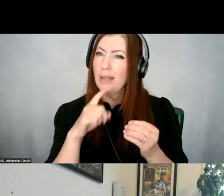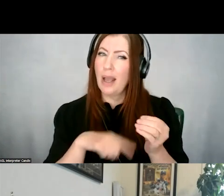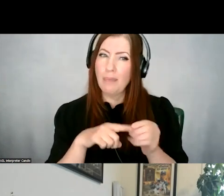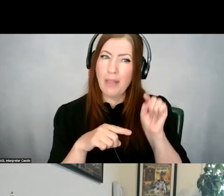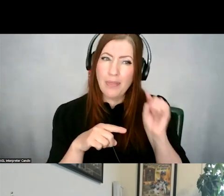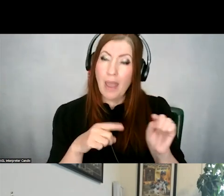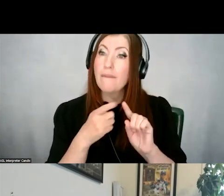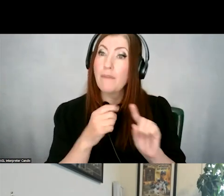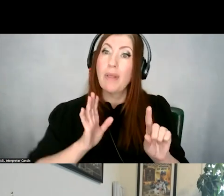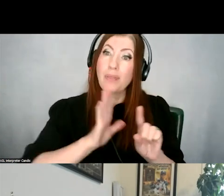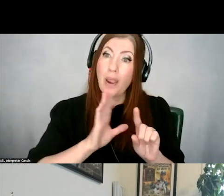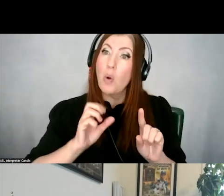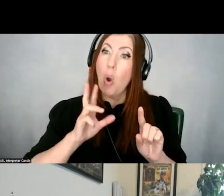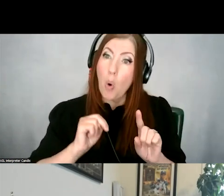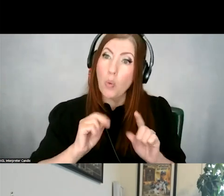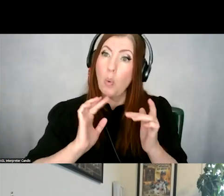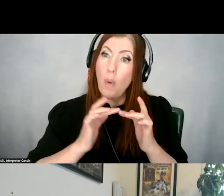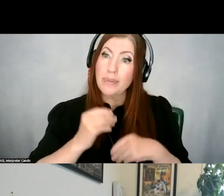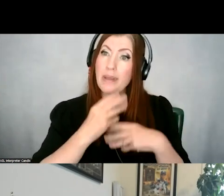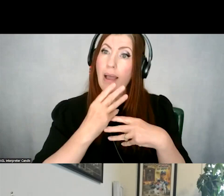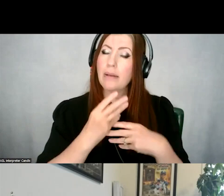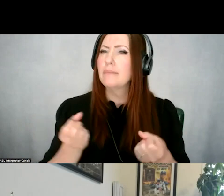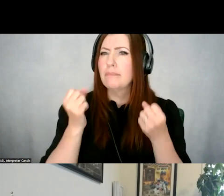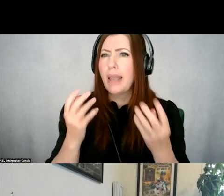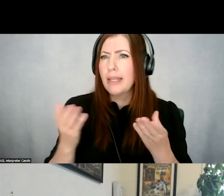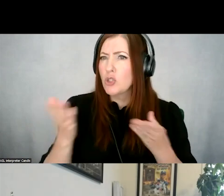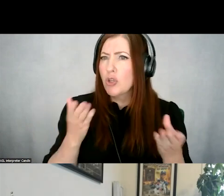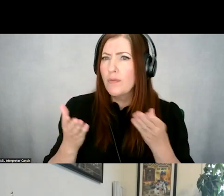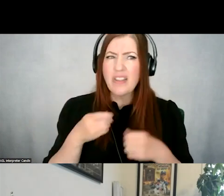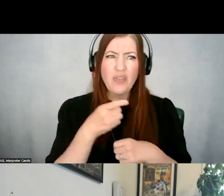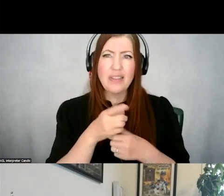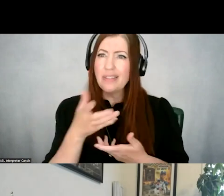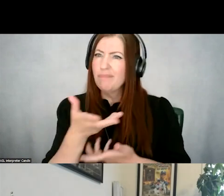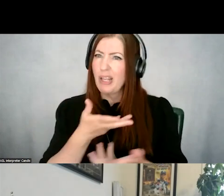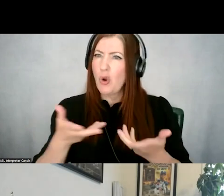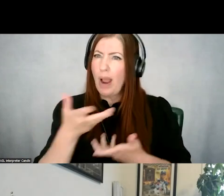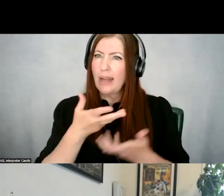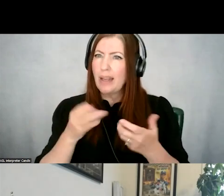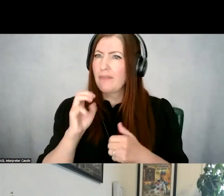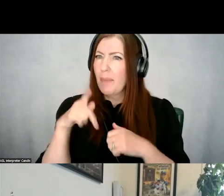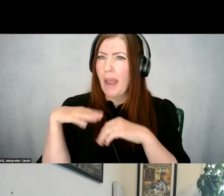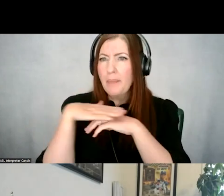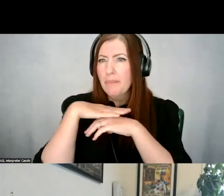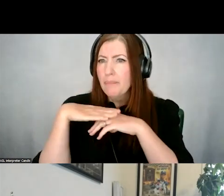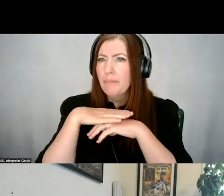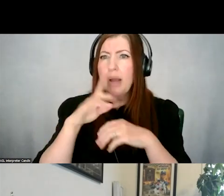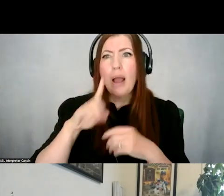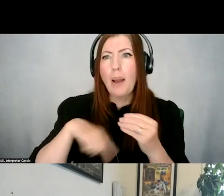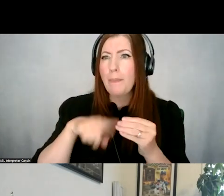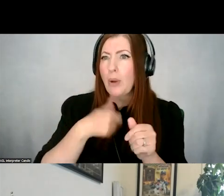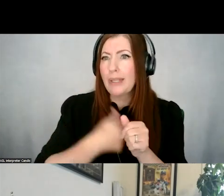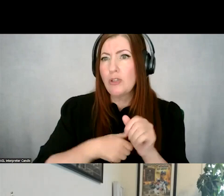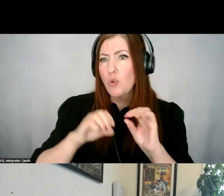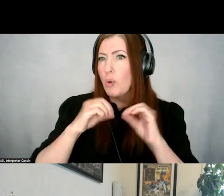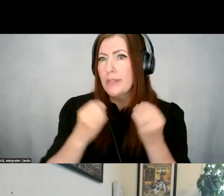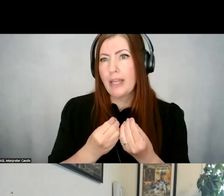specific website. Many of the services you will find in this interactive map just scratch the surface of what each organization may be able